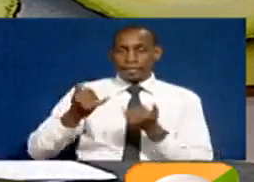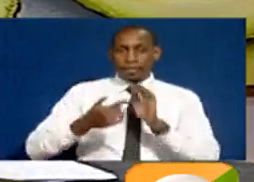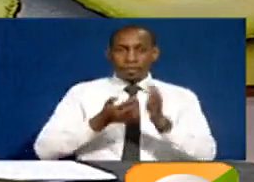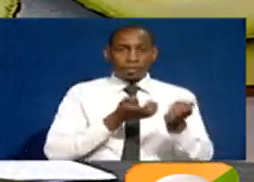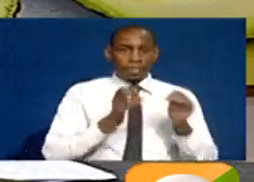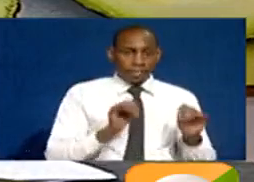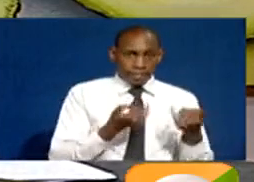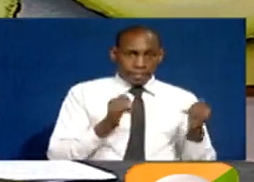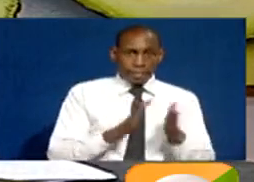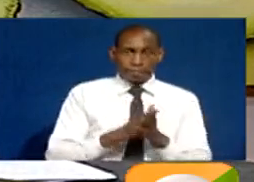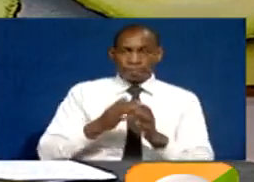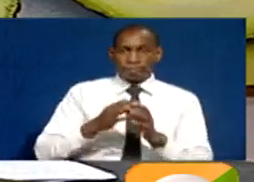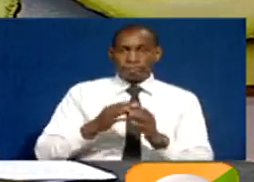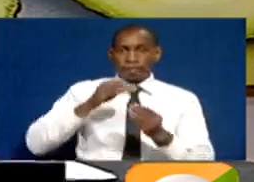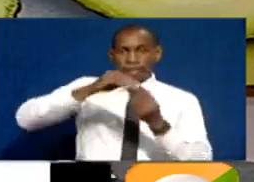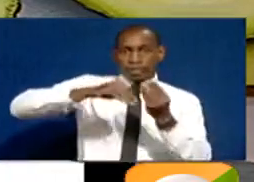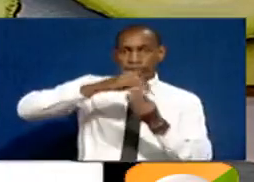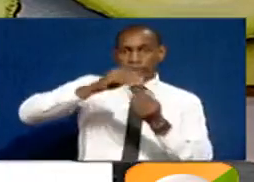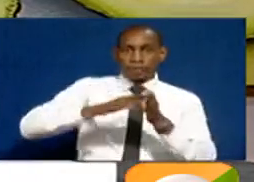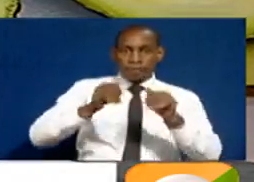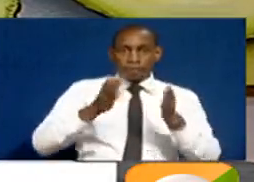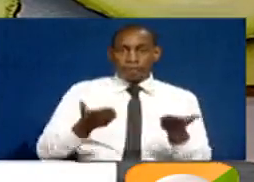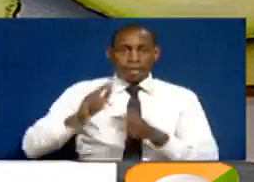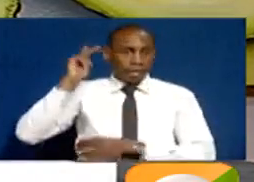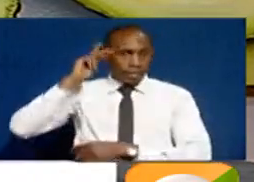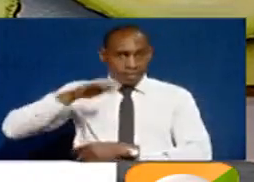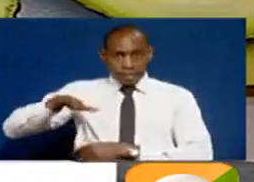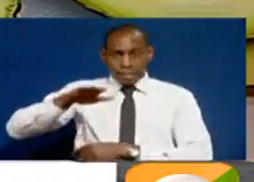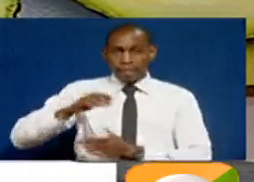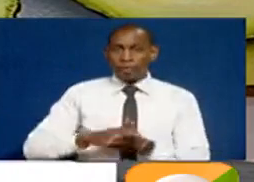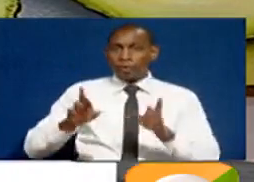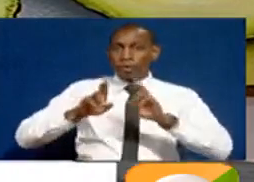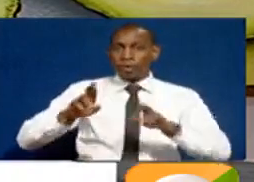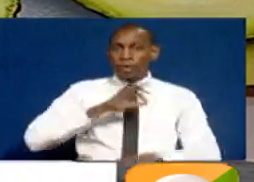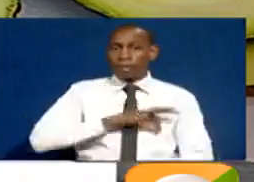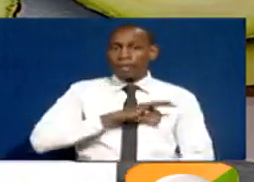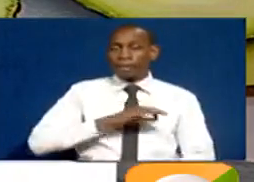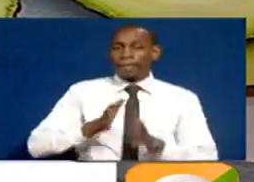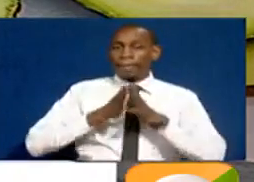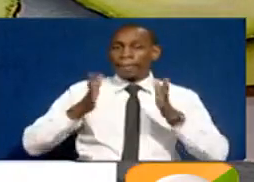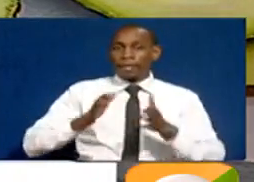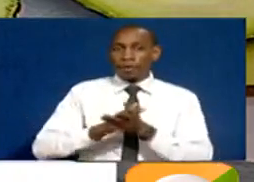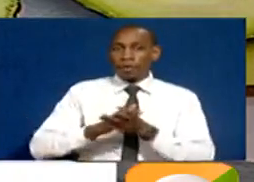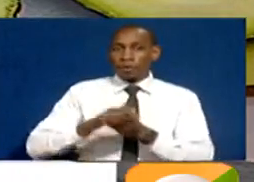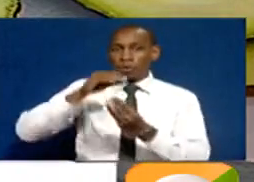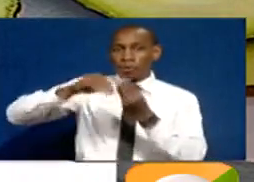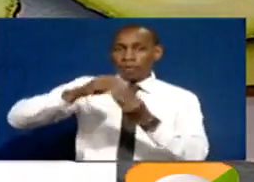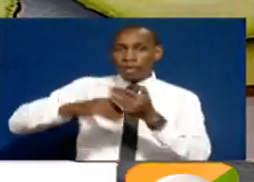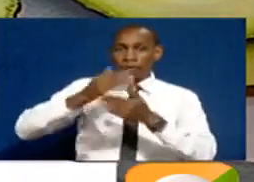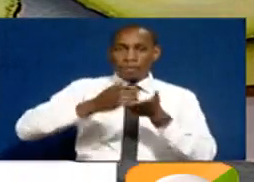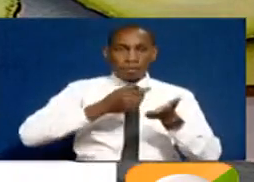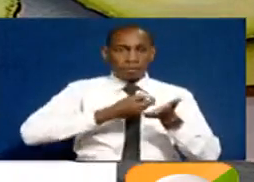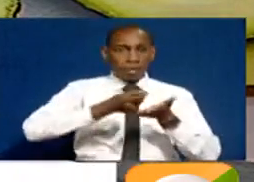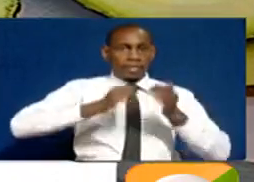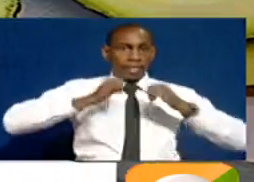And on to business news, and avocado farmers in the Kisii region are set to maximize from their produce following the signing